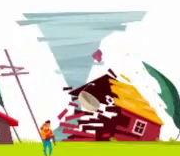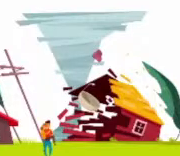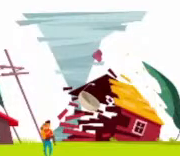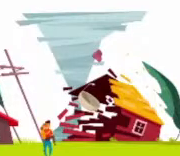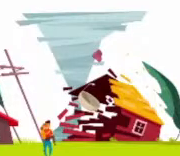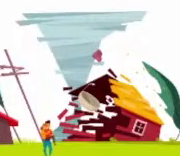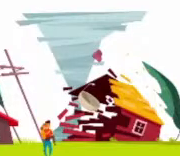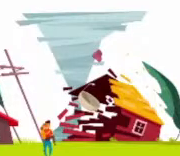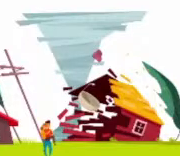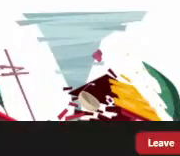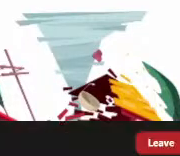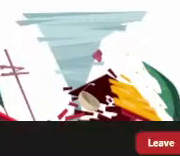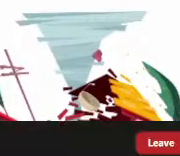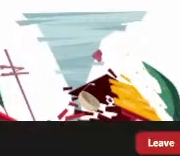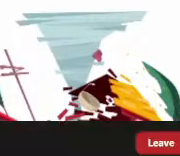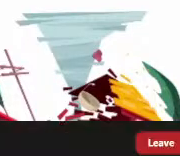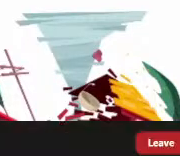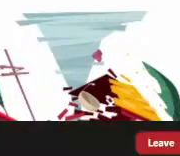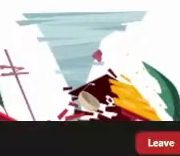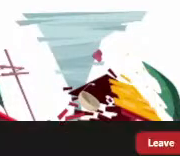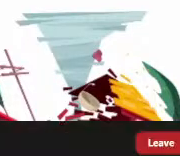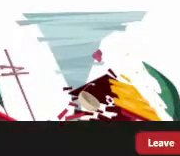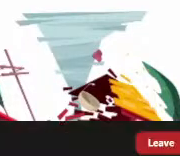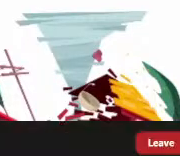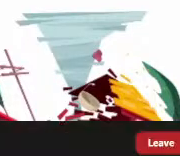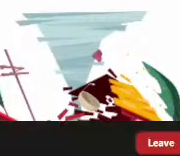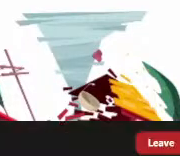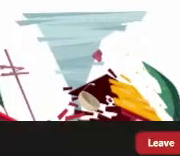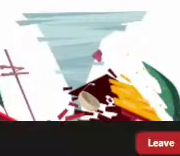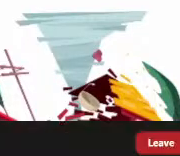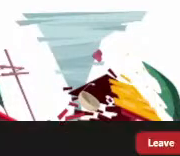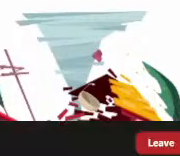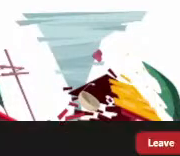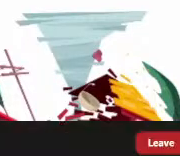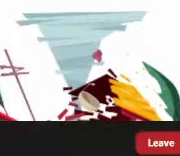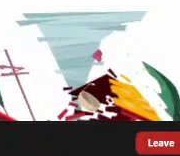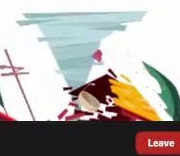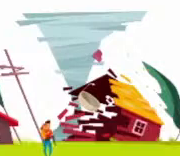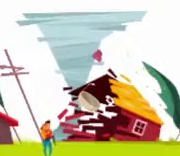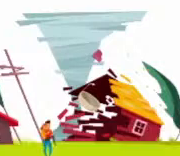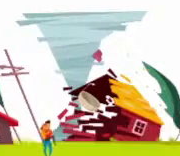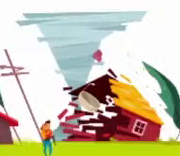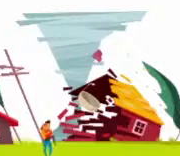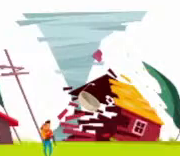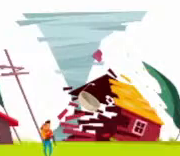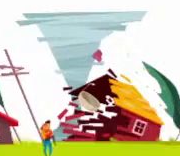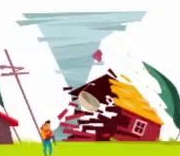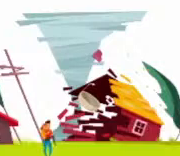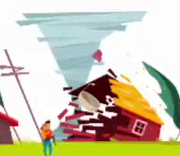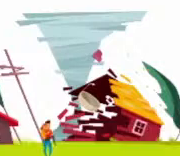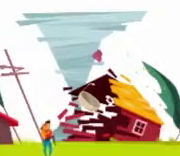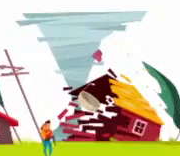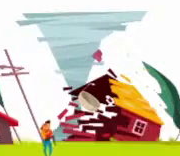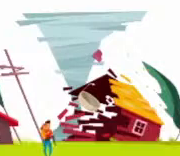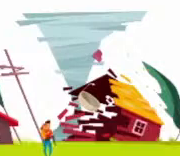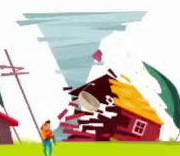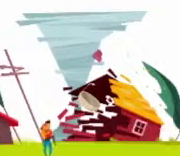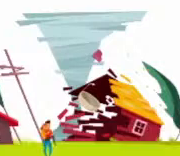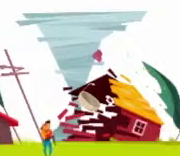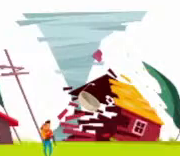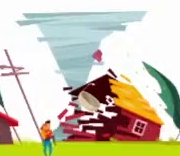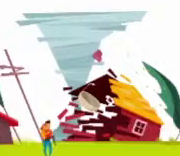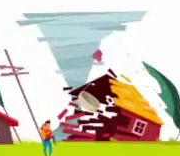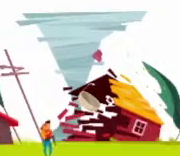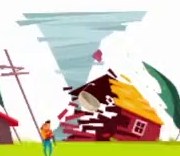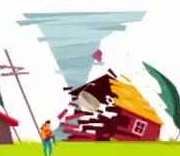Good morning, ladies and gentlemen. The event will start in a few moments. Please allow me to provide you with some information regarding